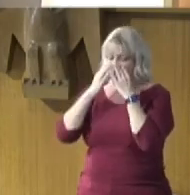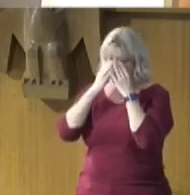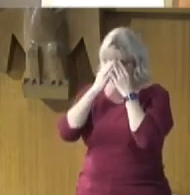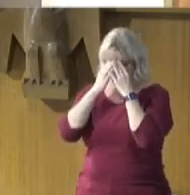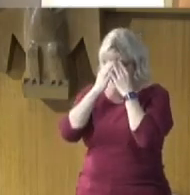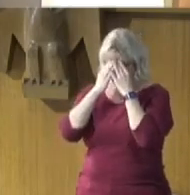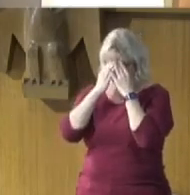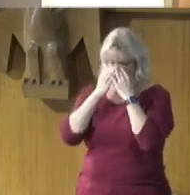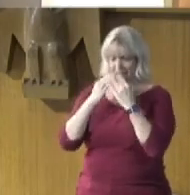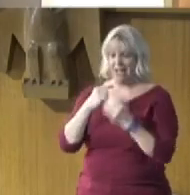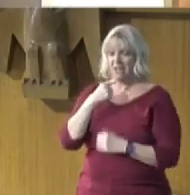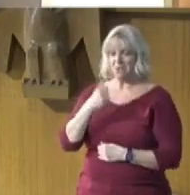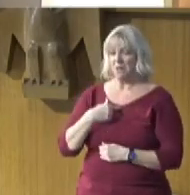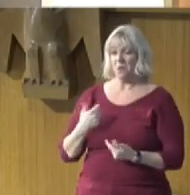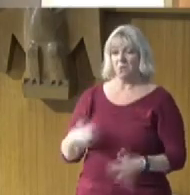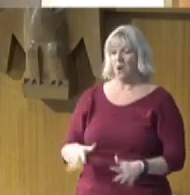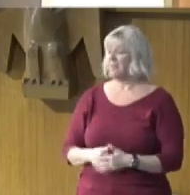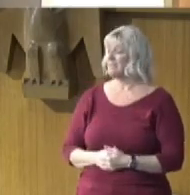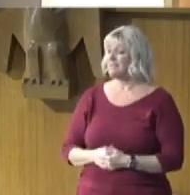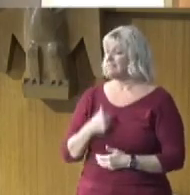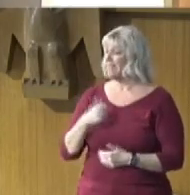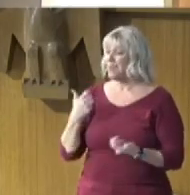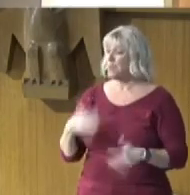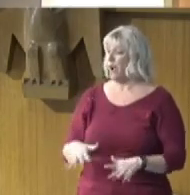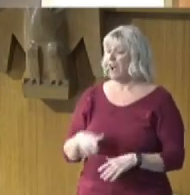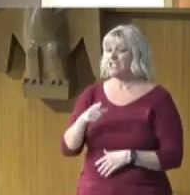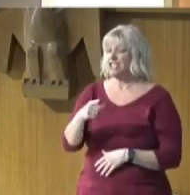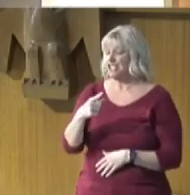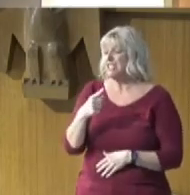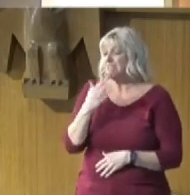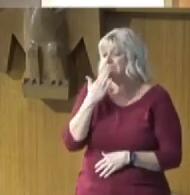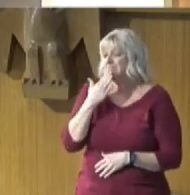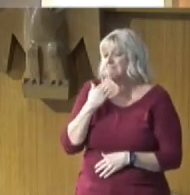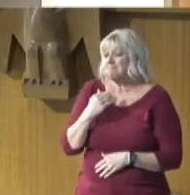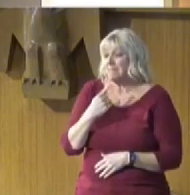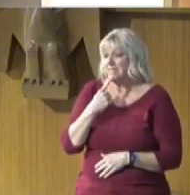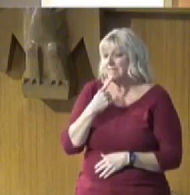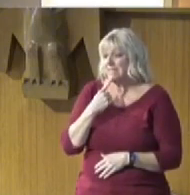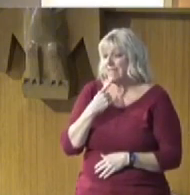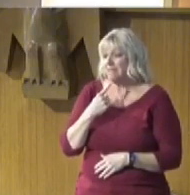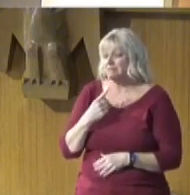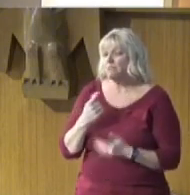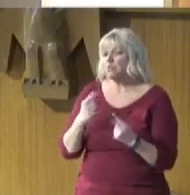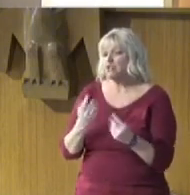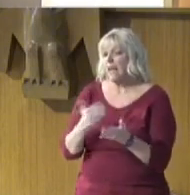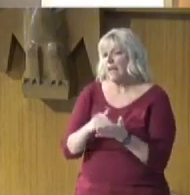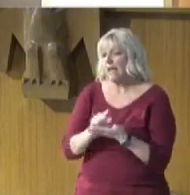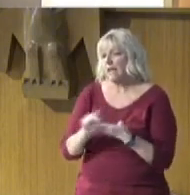I don't want to do this. I don't want to do this. And she very kindly said, we'll try again next week.